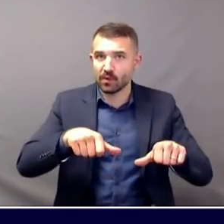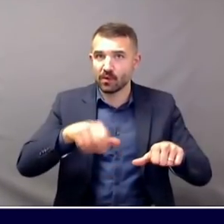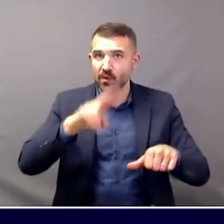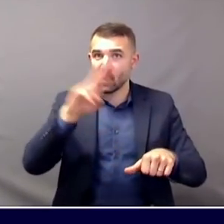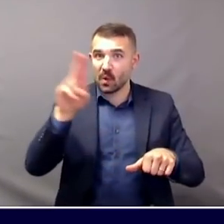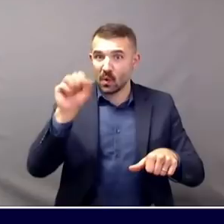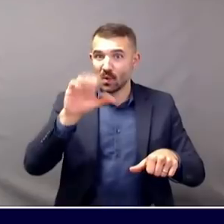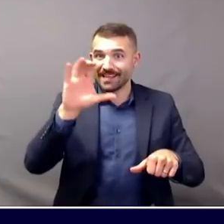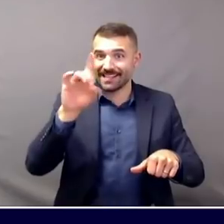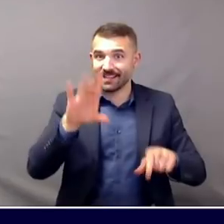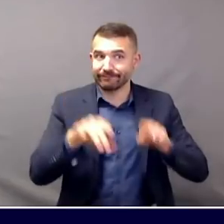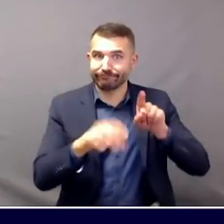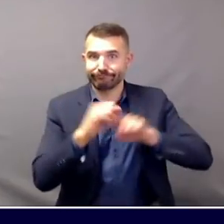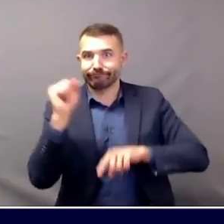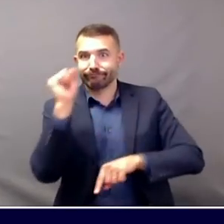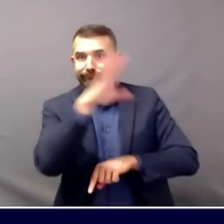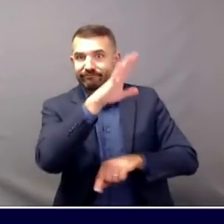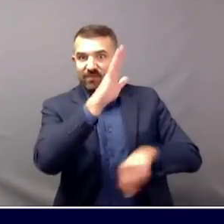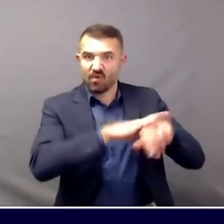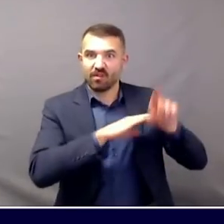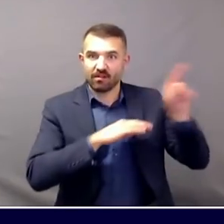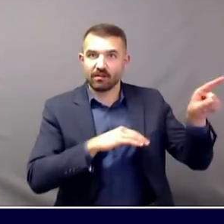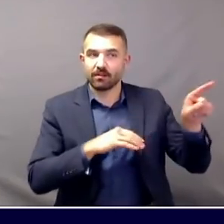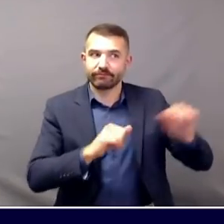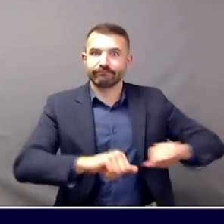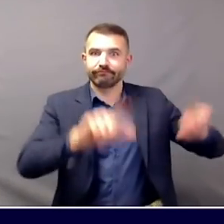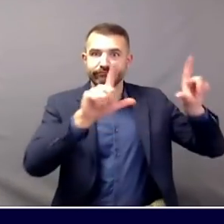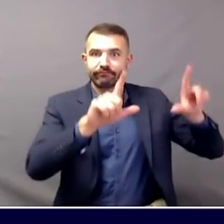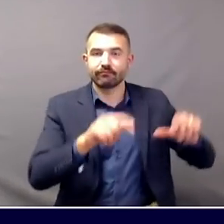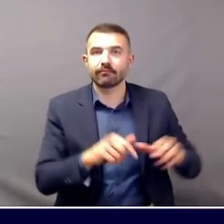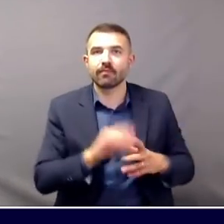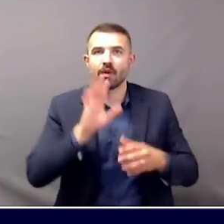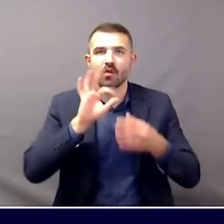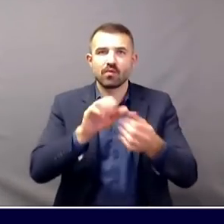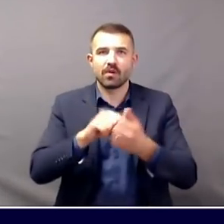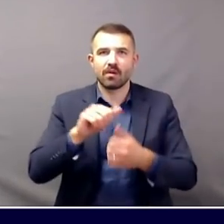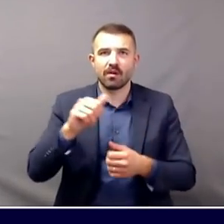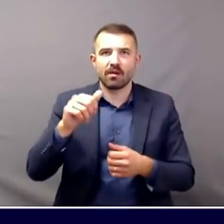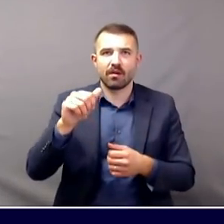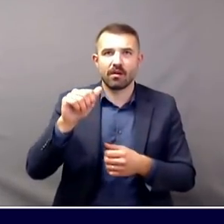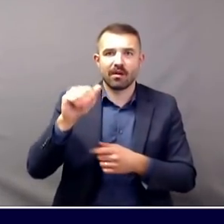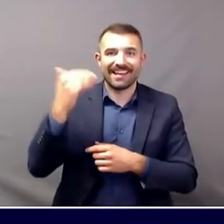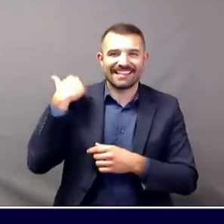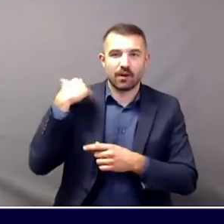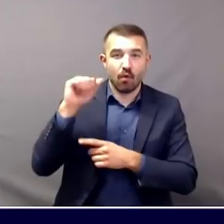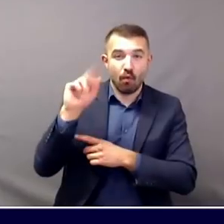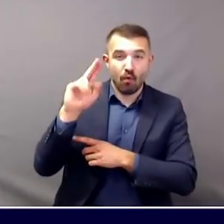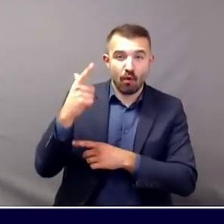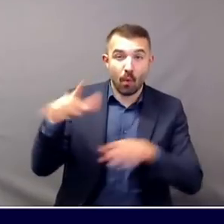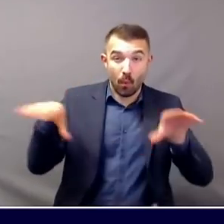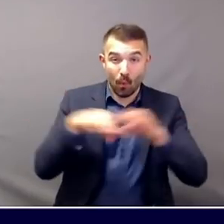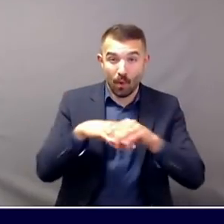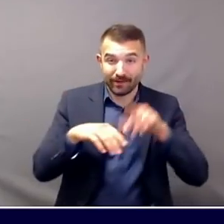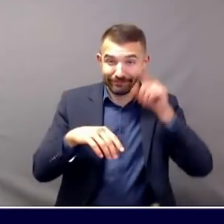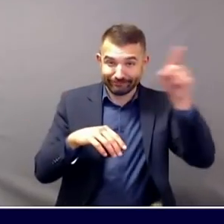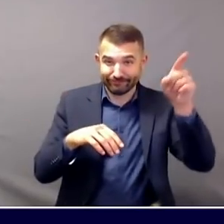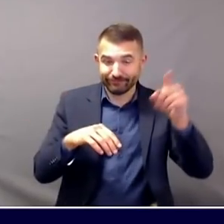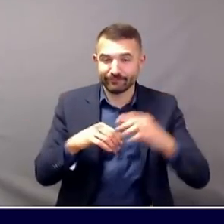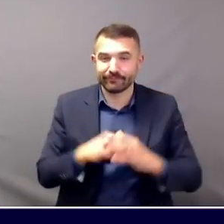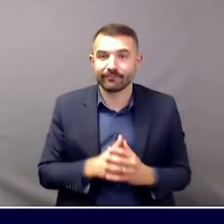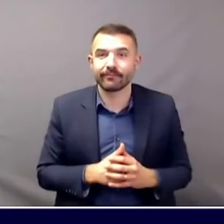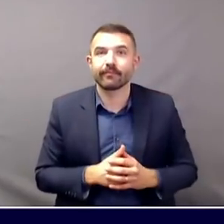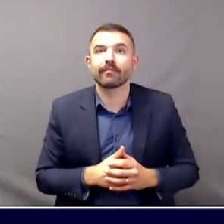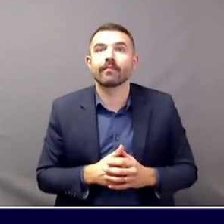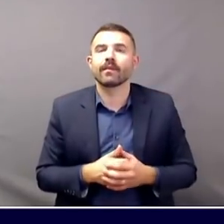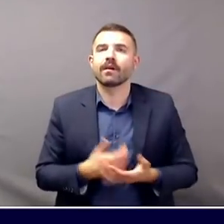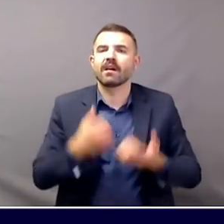wedding outbreak. And I was wondering, could you just explain a little bit about what you see as the value of publishing this